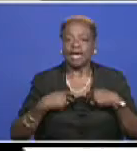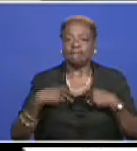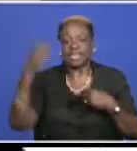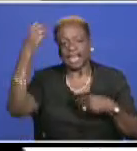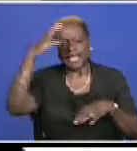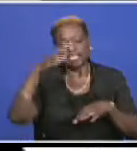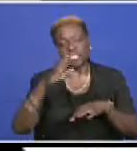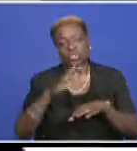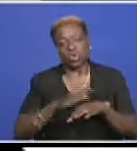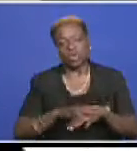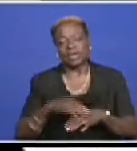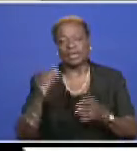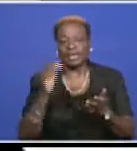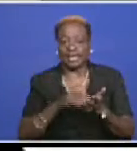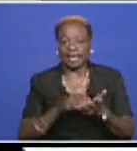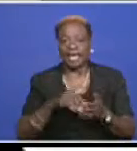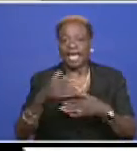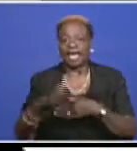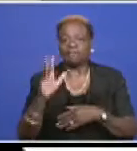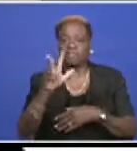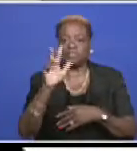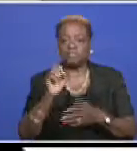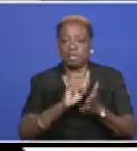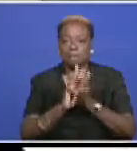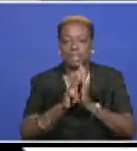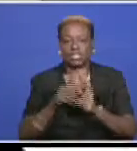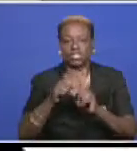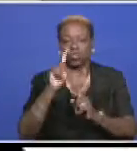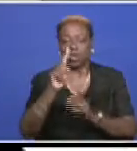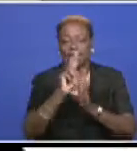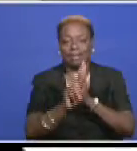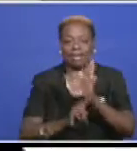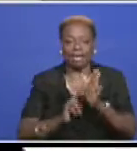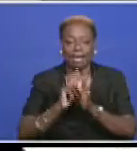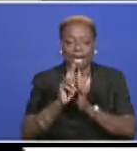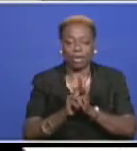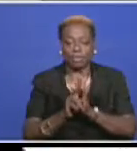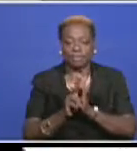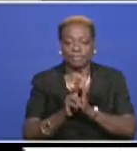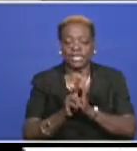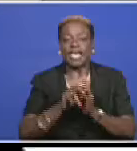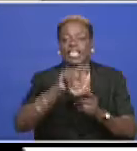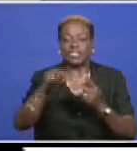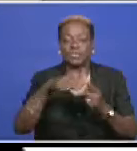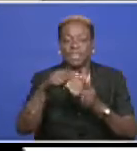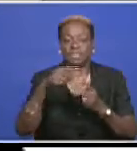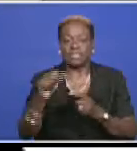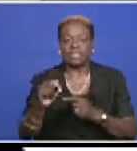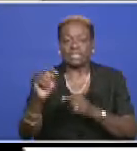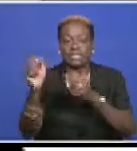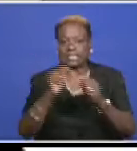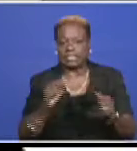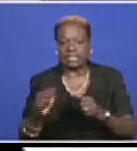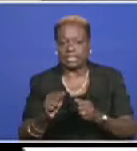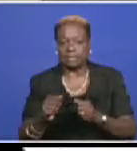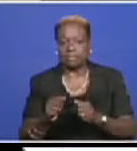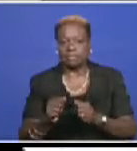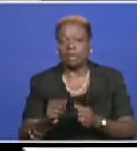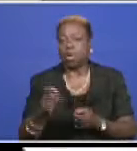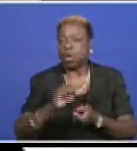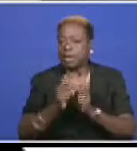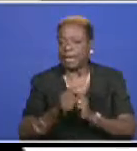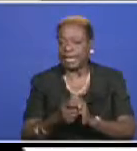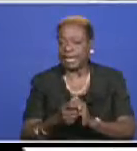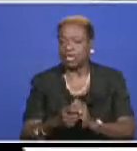about 30 minutes to an hour, may be one of those events that occurred where the system automatically dropped loads. And then we try to bring those loads back